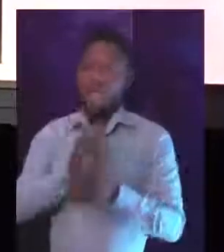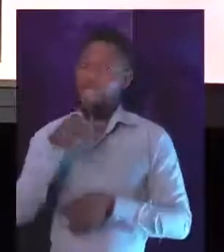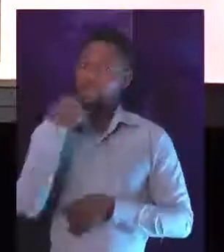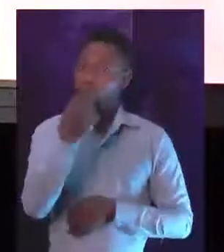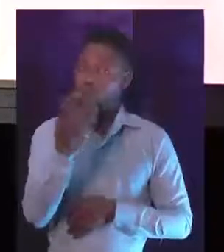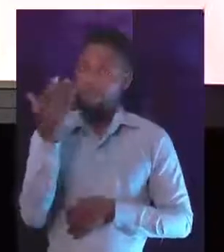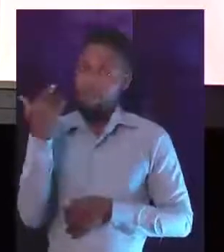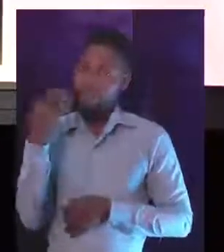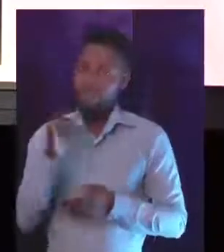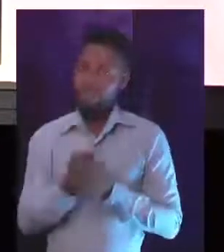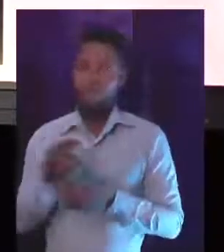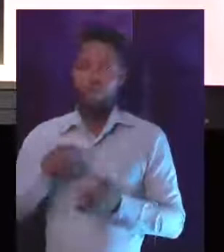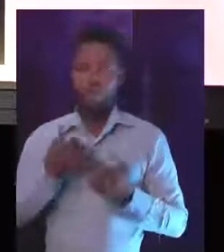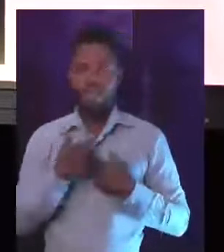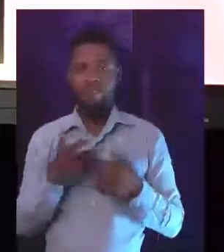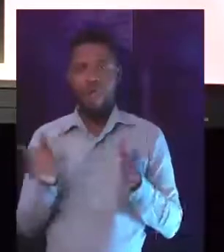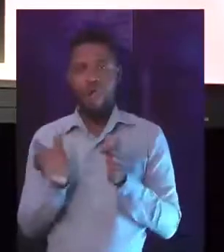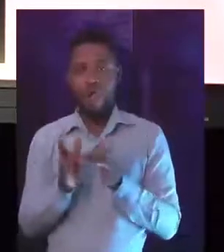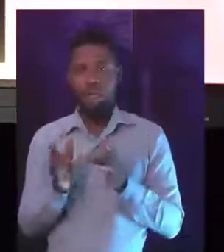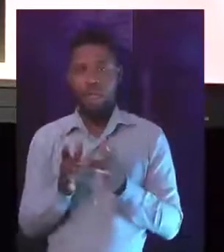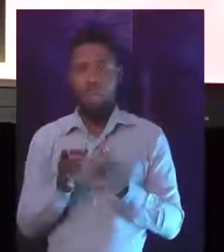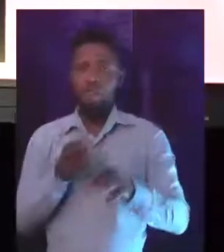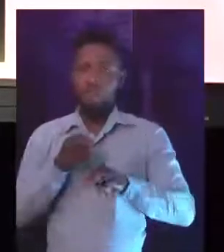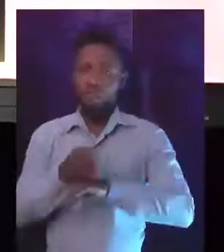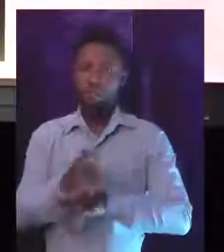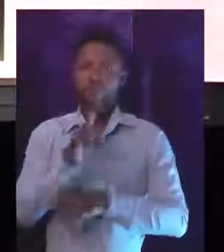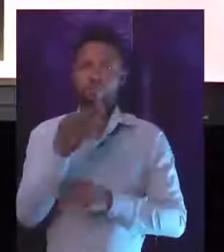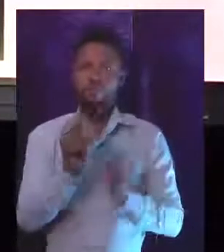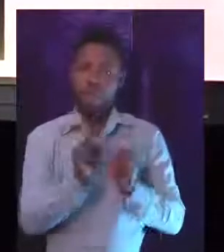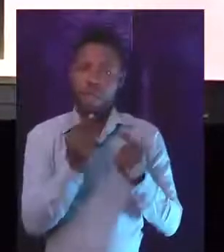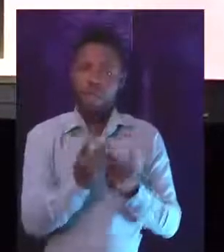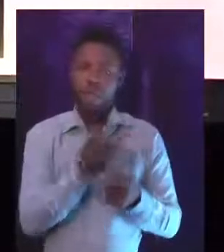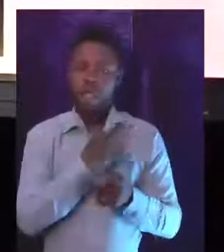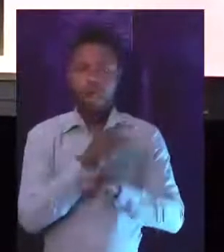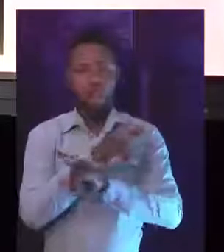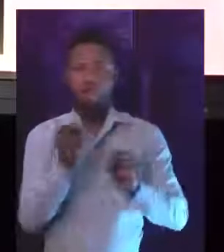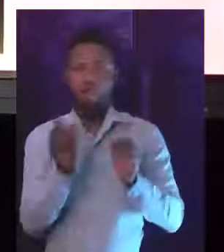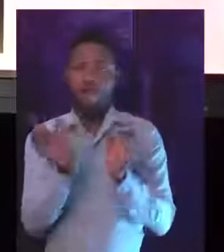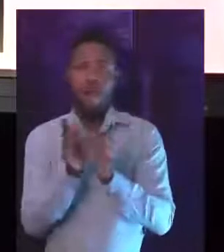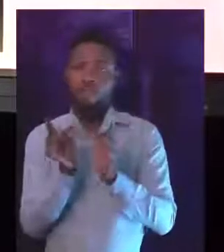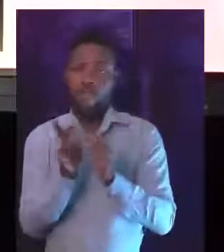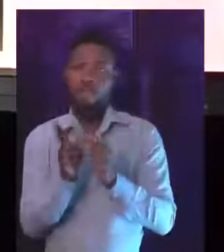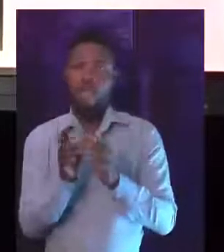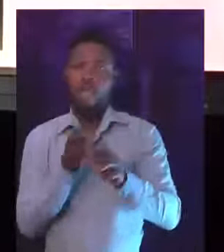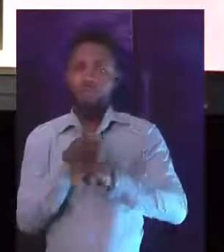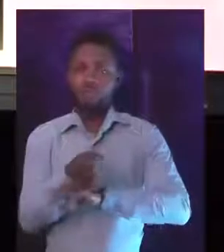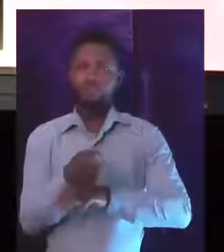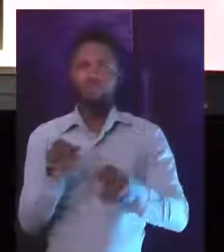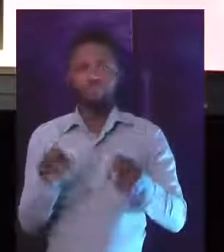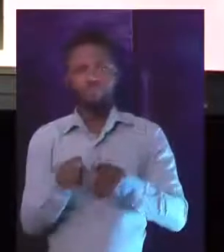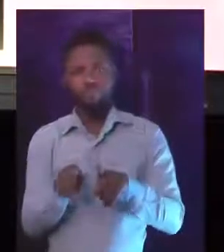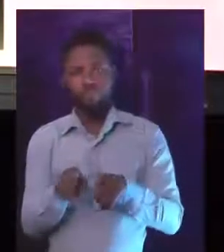I've listed above, I told you before that we have contact force as one of the categories and